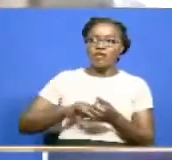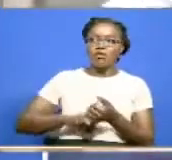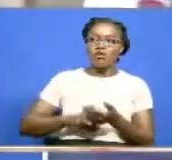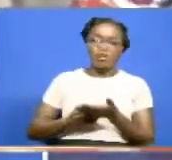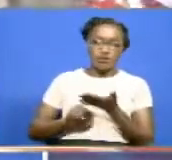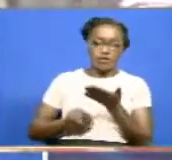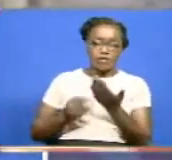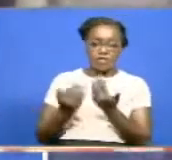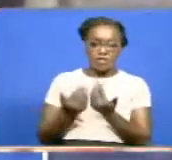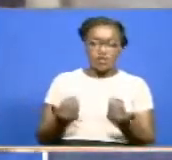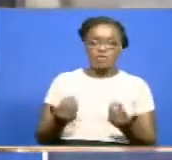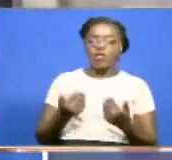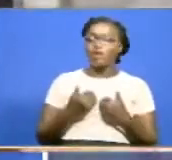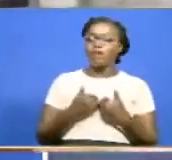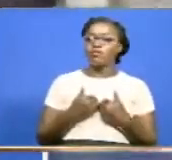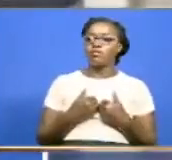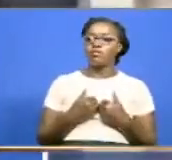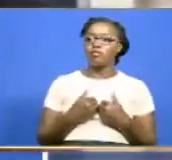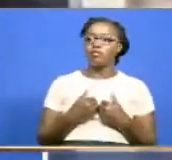Wambui.